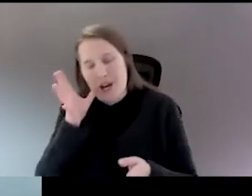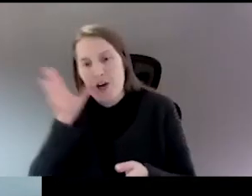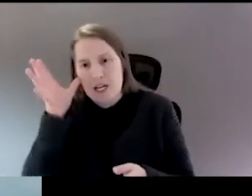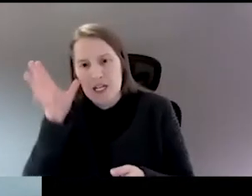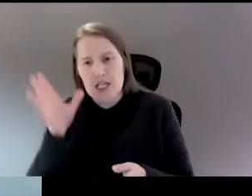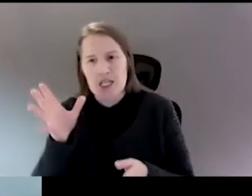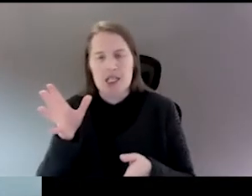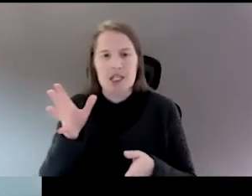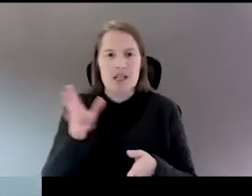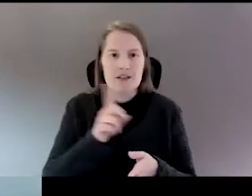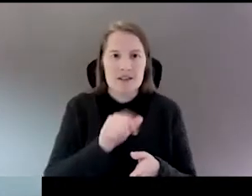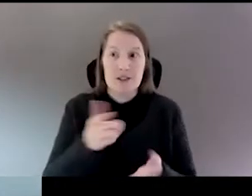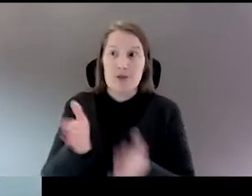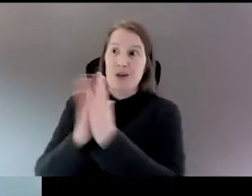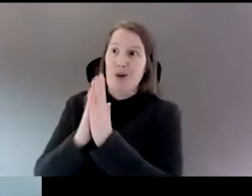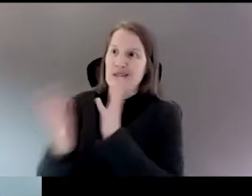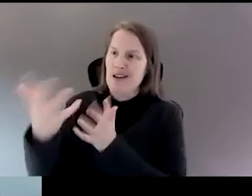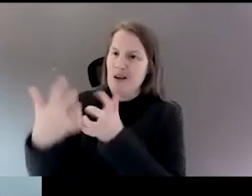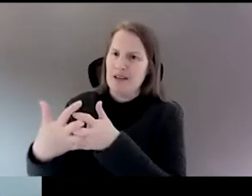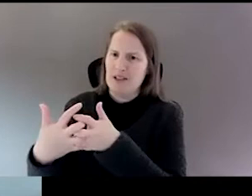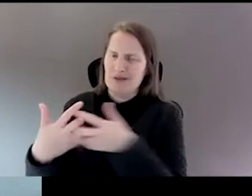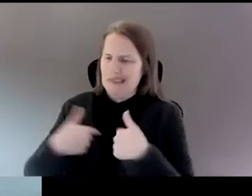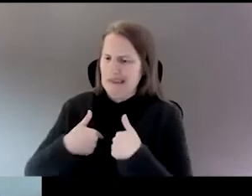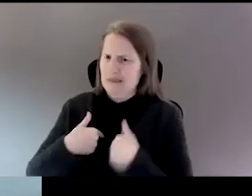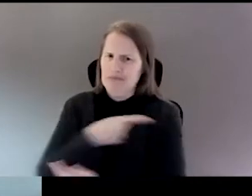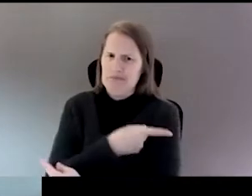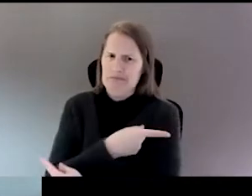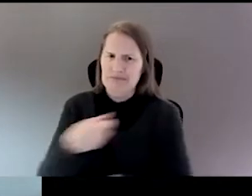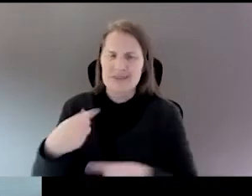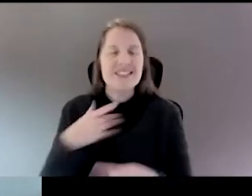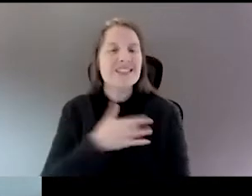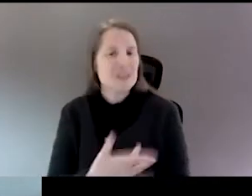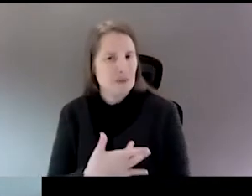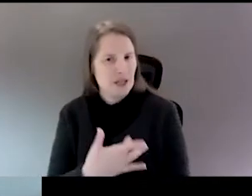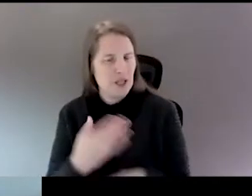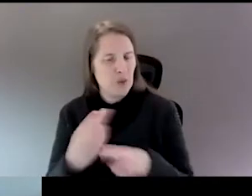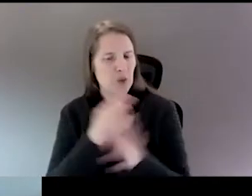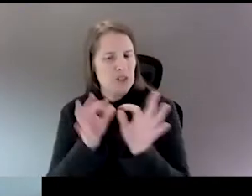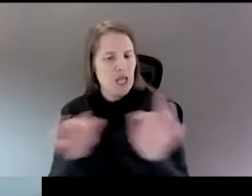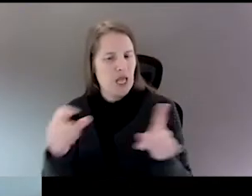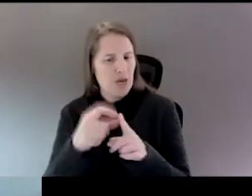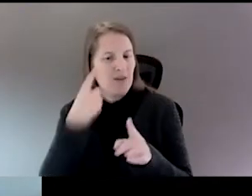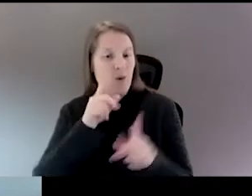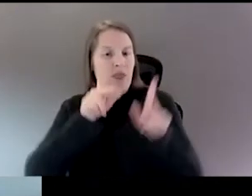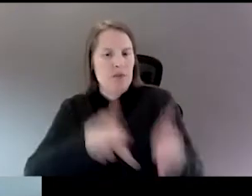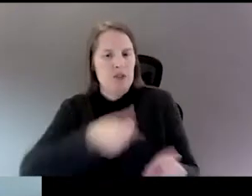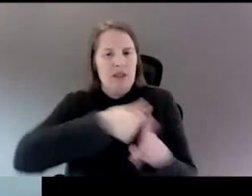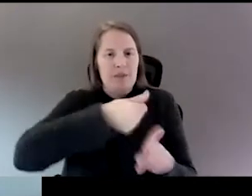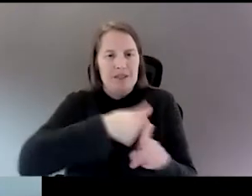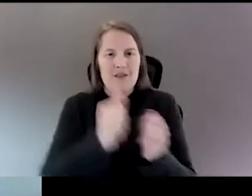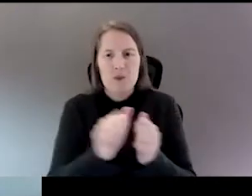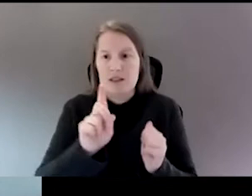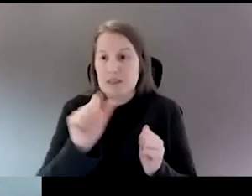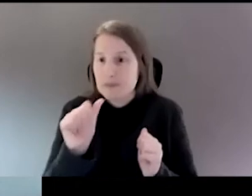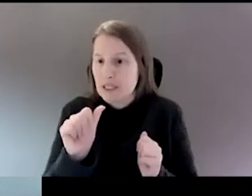request an accommodation, because that's language that we typically only hear about in the context of the person with the disability. But also, since this